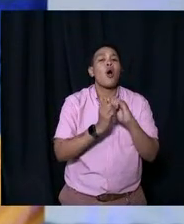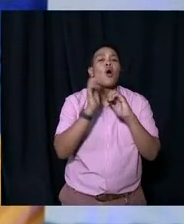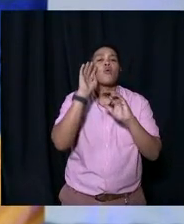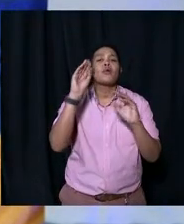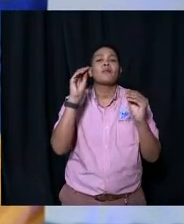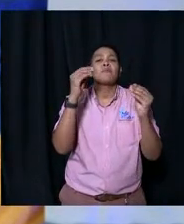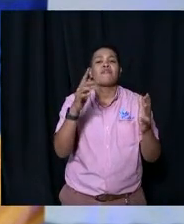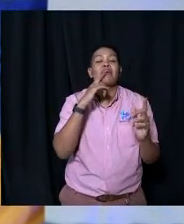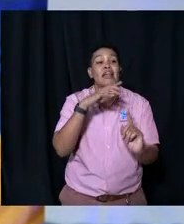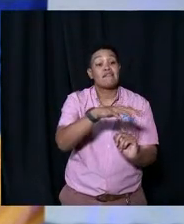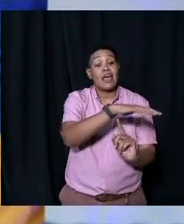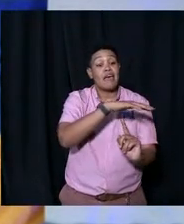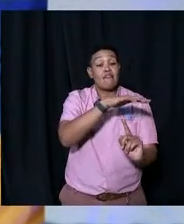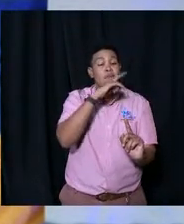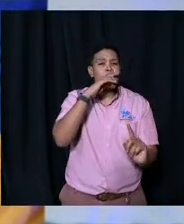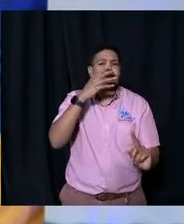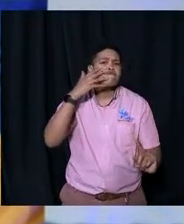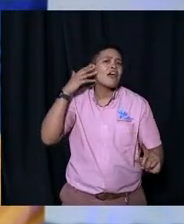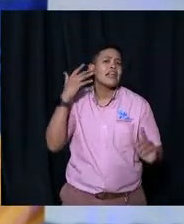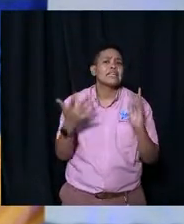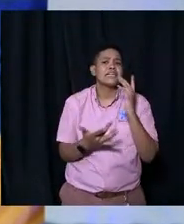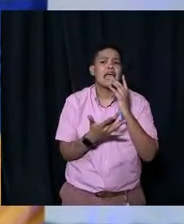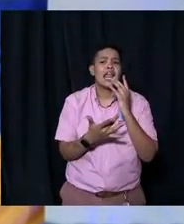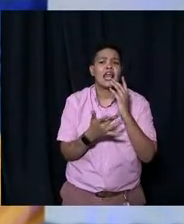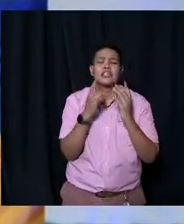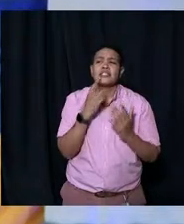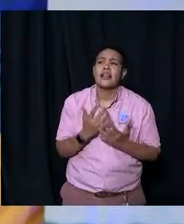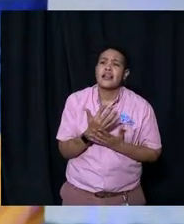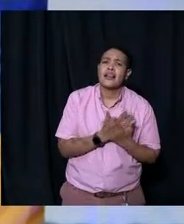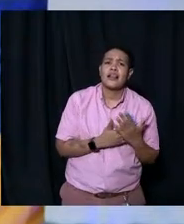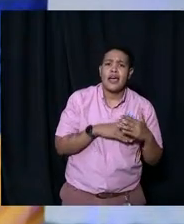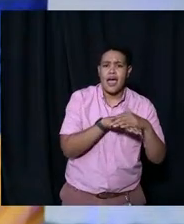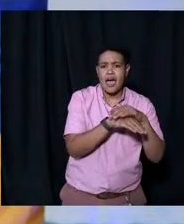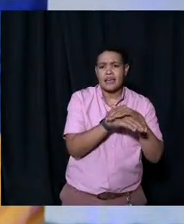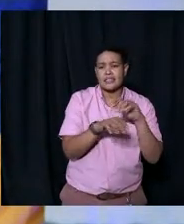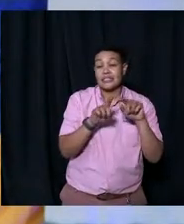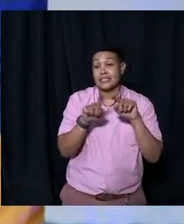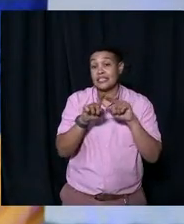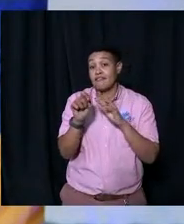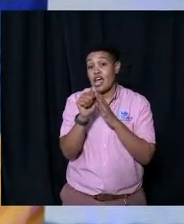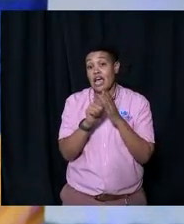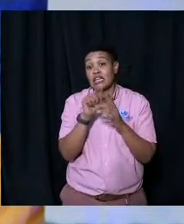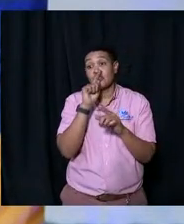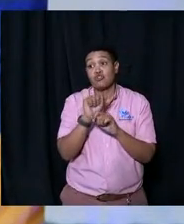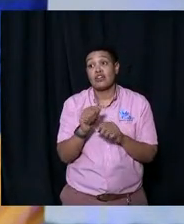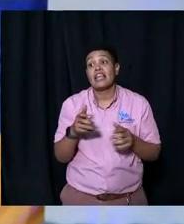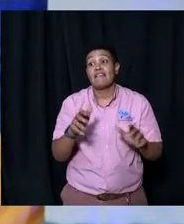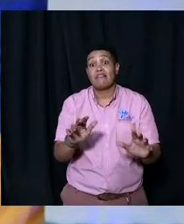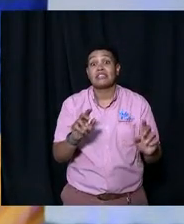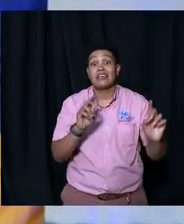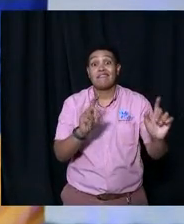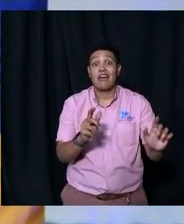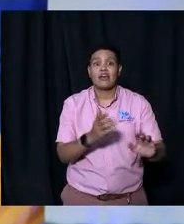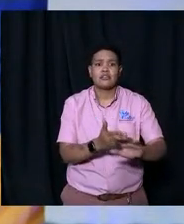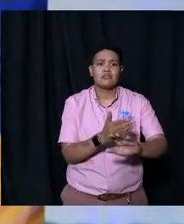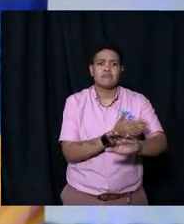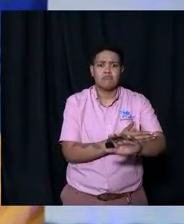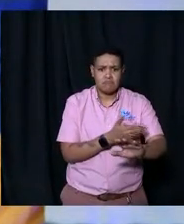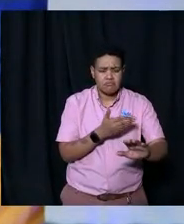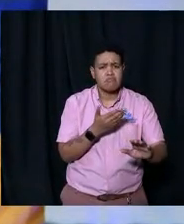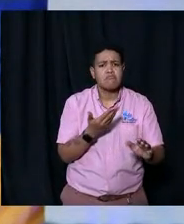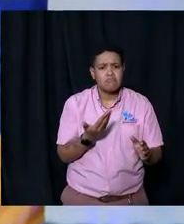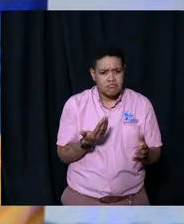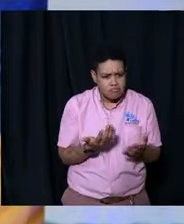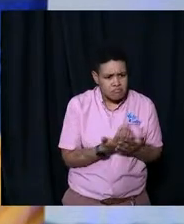of environmentally friendly technologies gain access to agencies to facilitate faster uptake and scale?